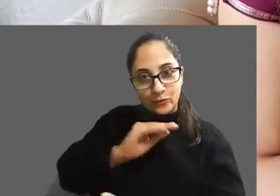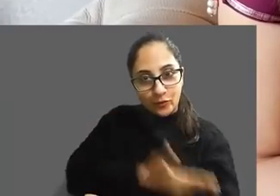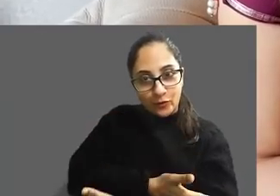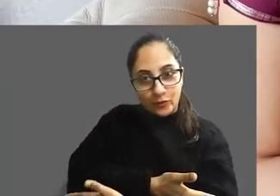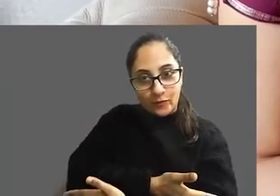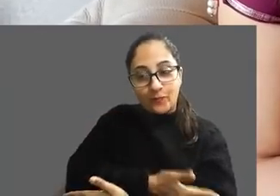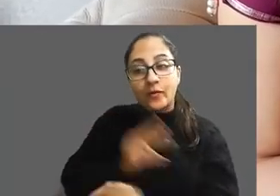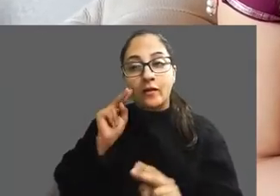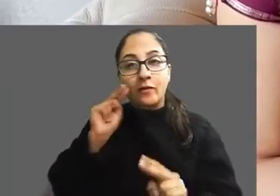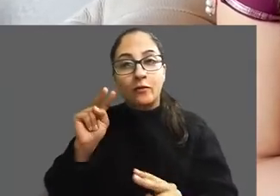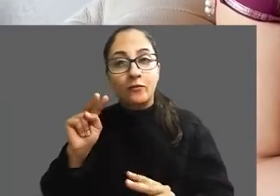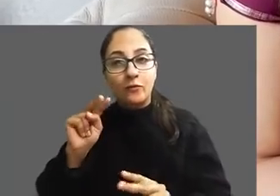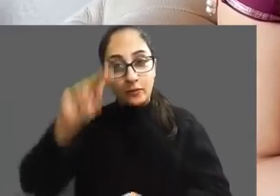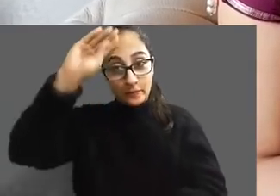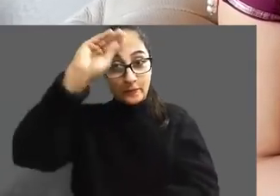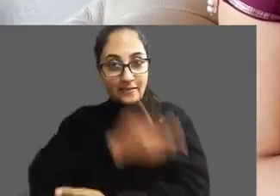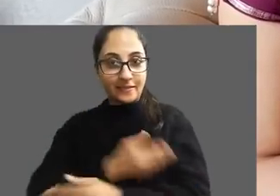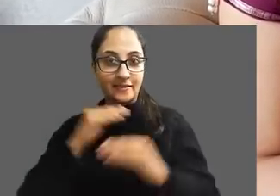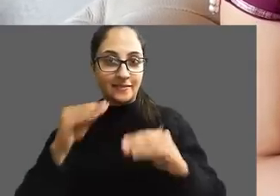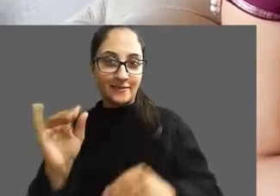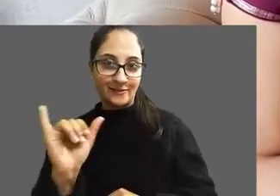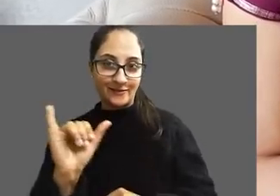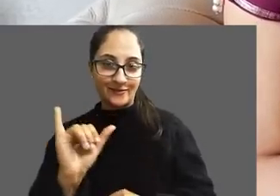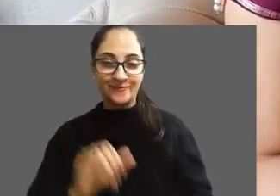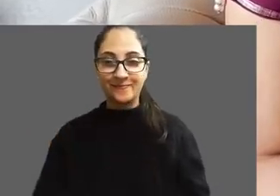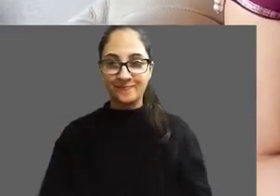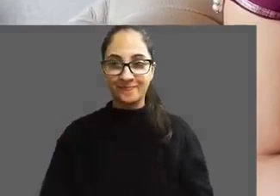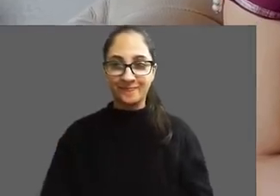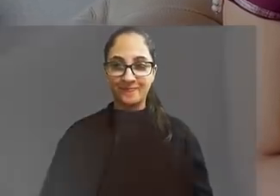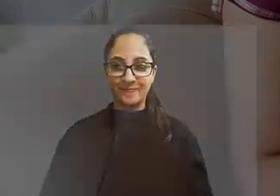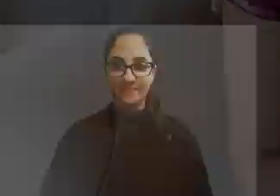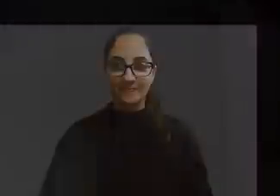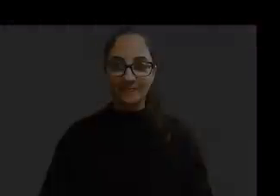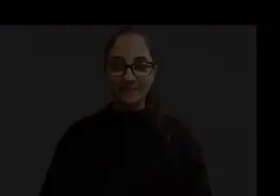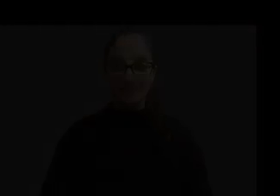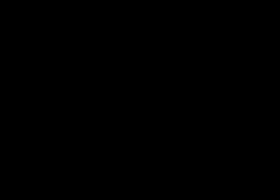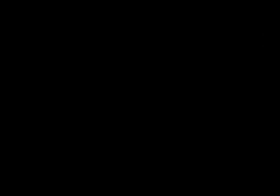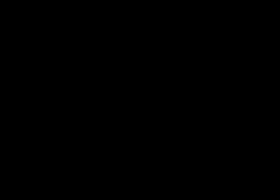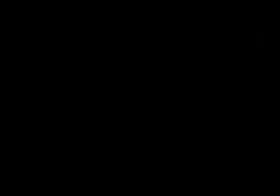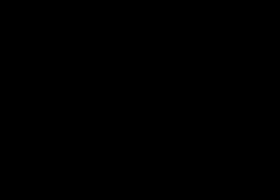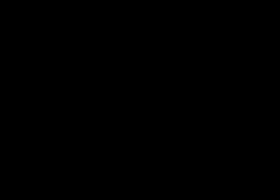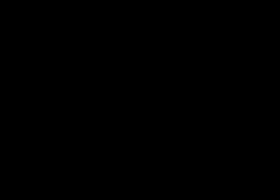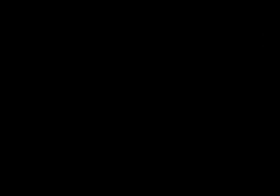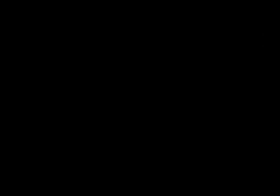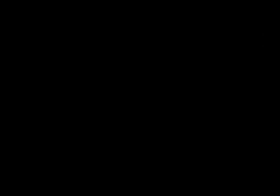and teach them to Amara, and hopefully inshallah with my son Rian one day.